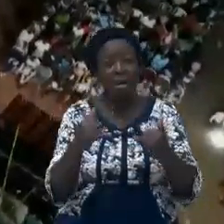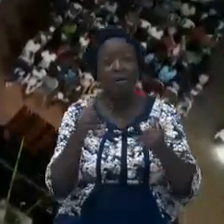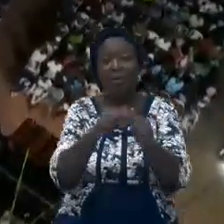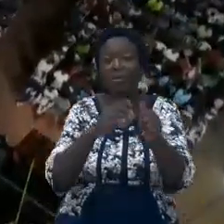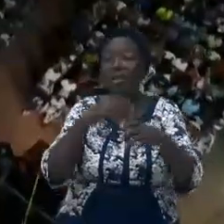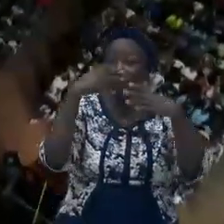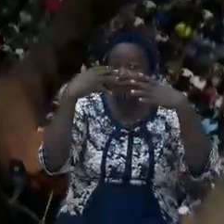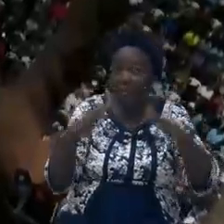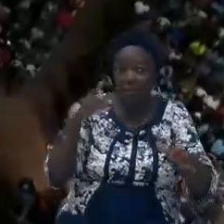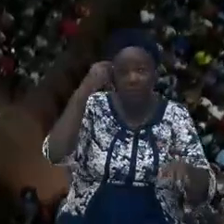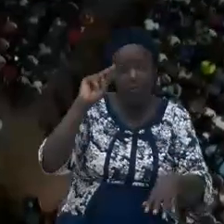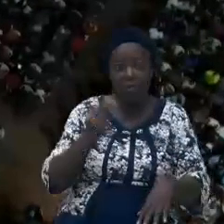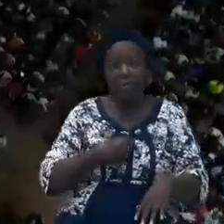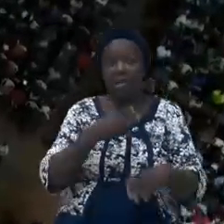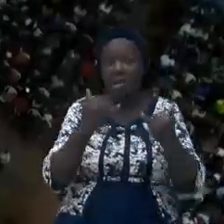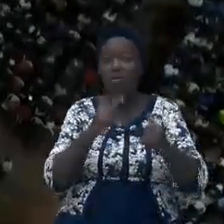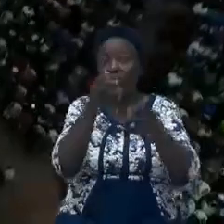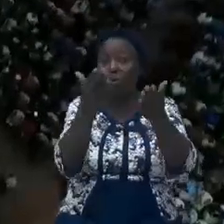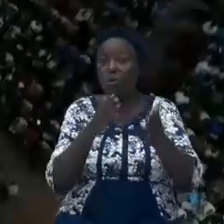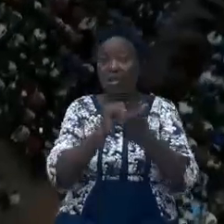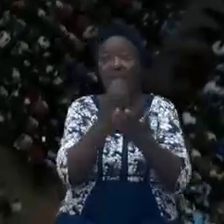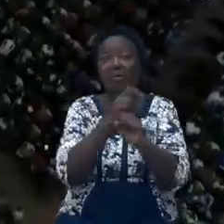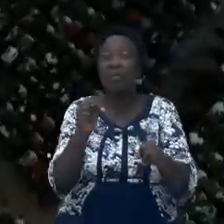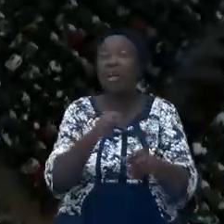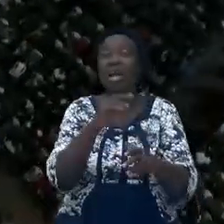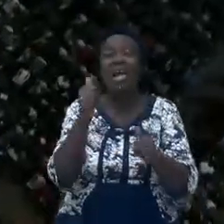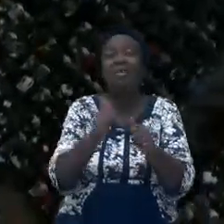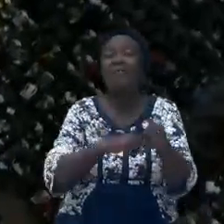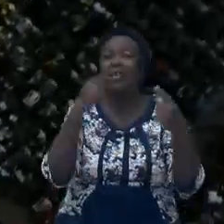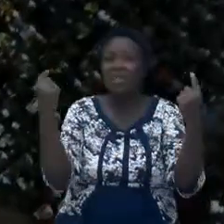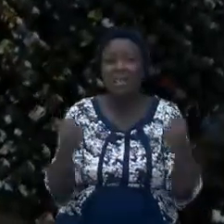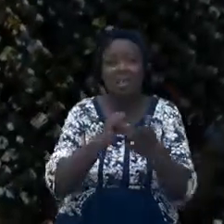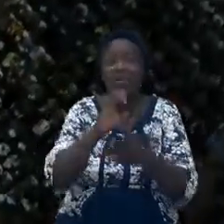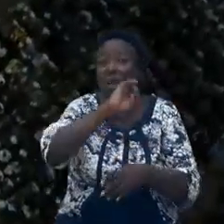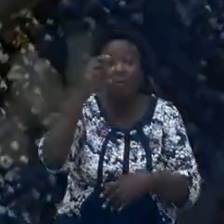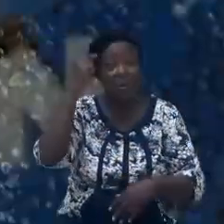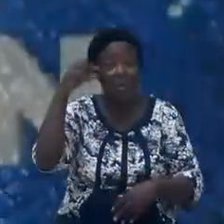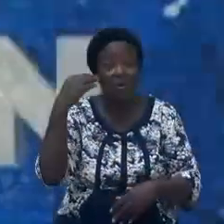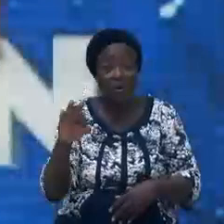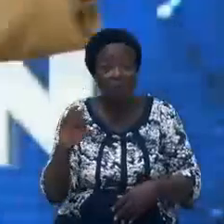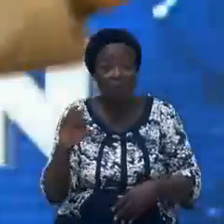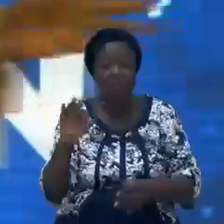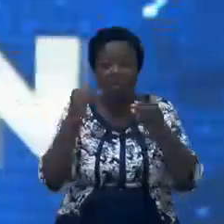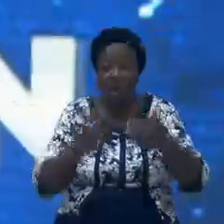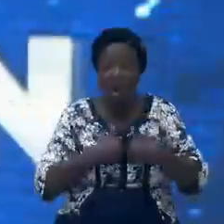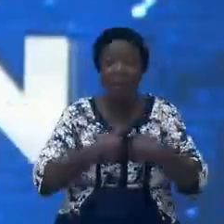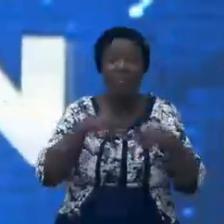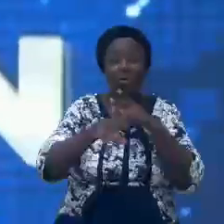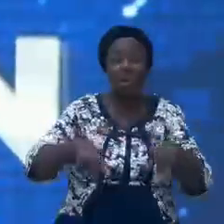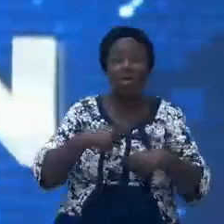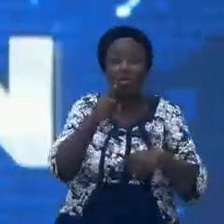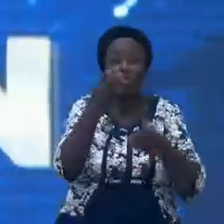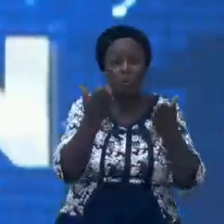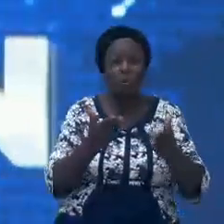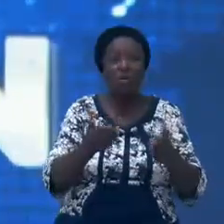forever. Atonement accomplished. Now you want that salvation. Every sin you ever committed since you were